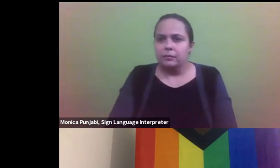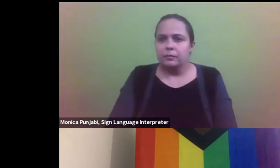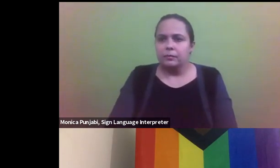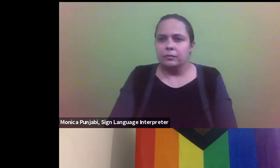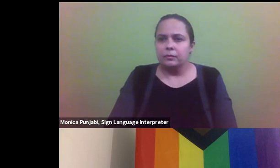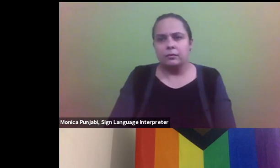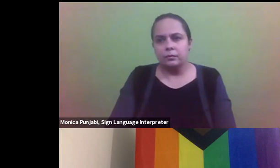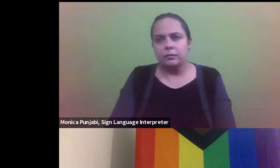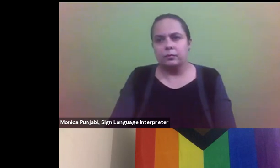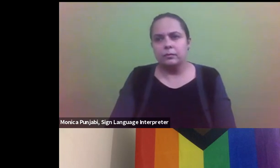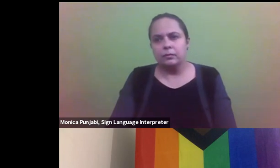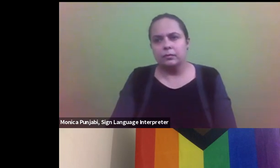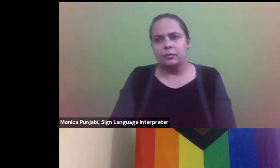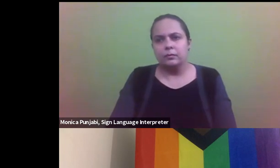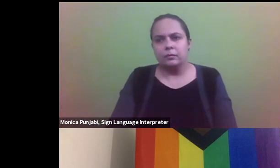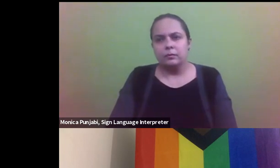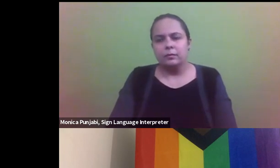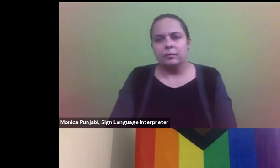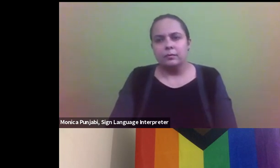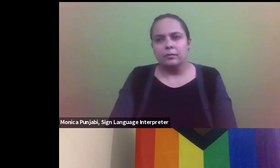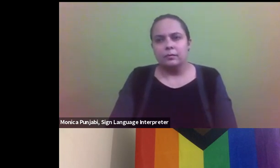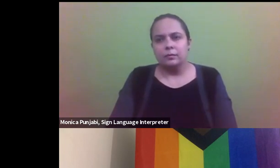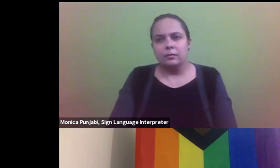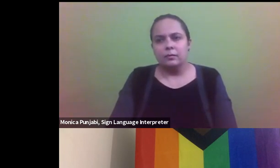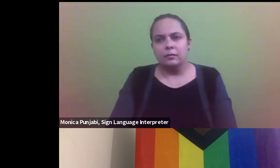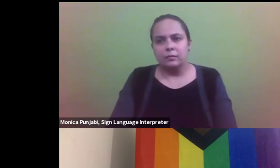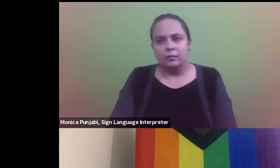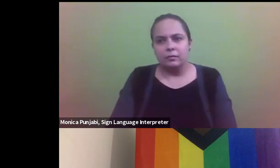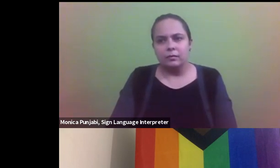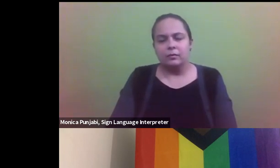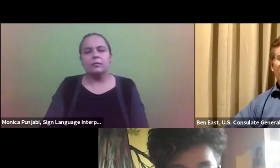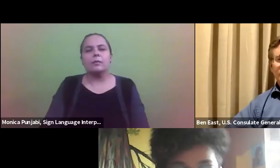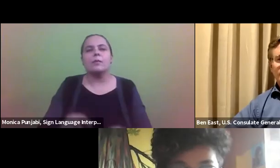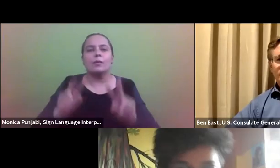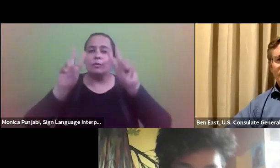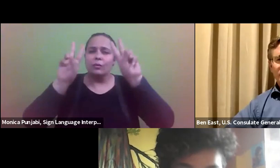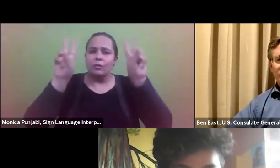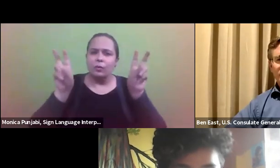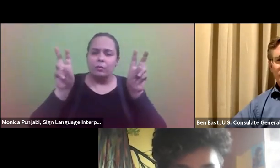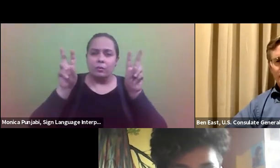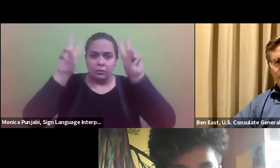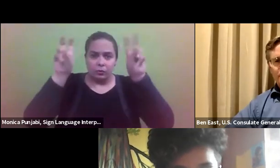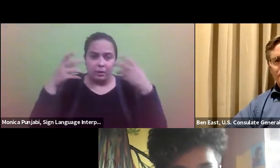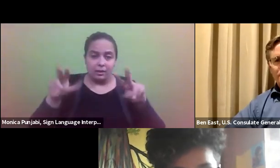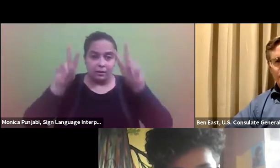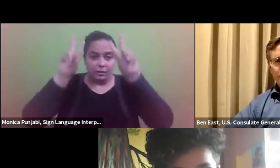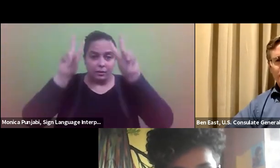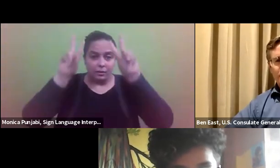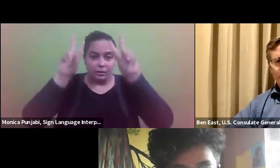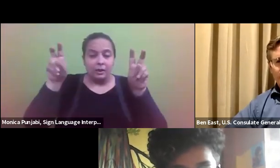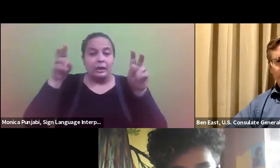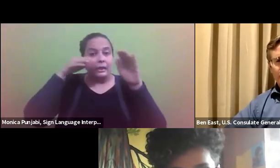which I think that covers queerness and disability. So in those terms, we can come